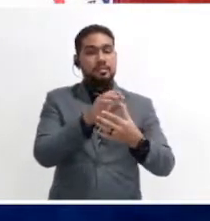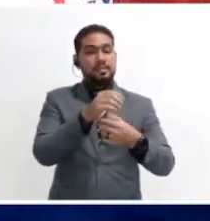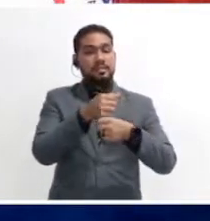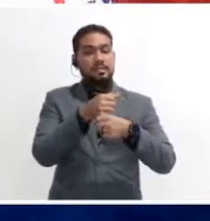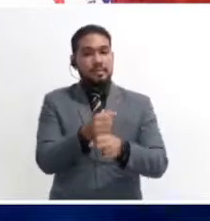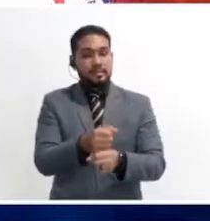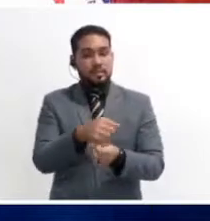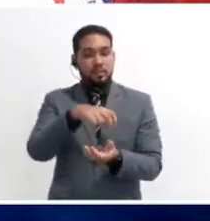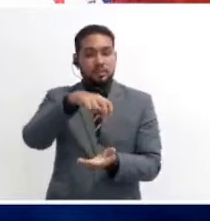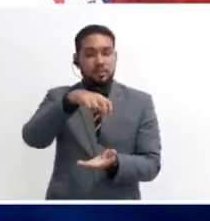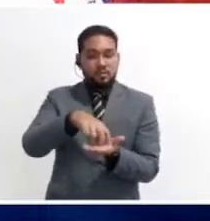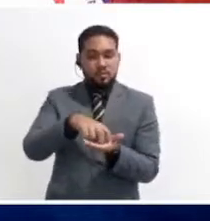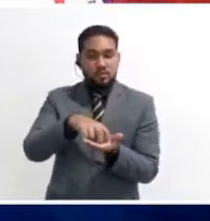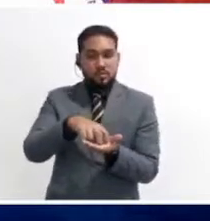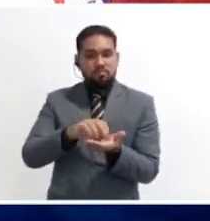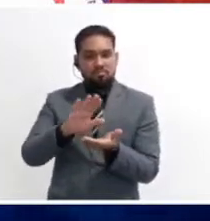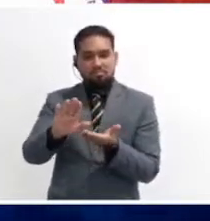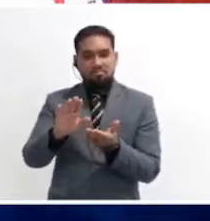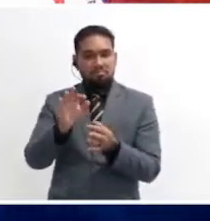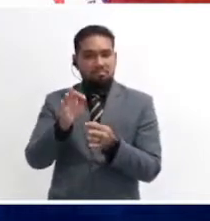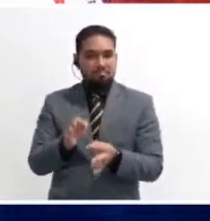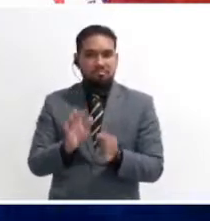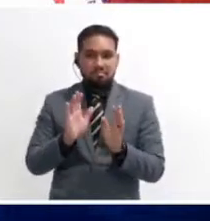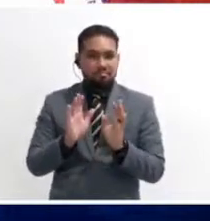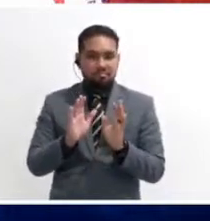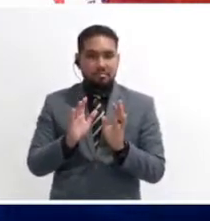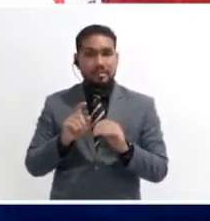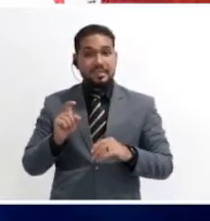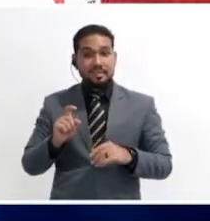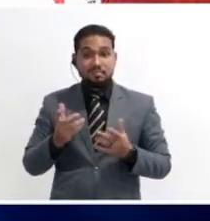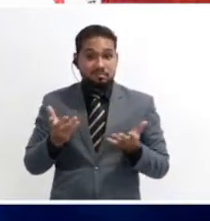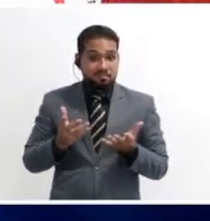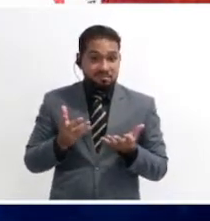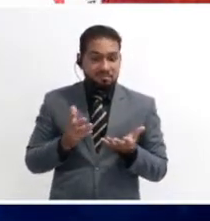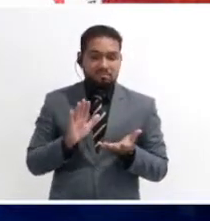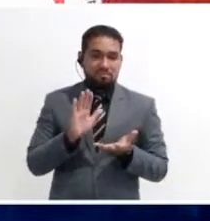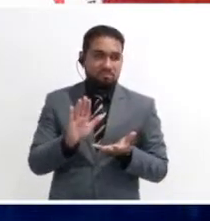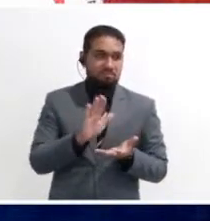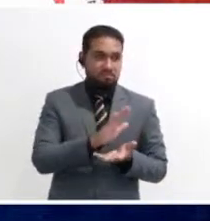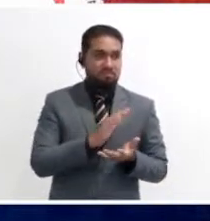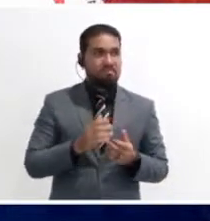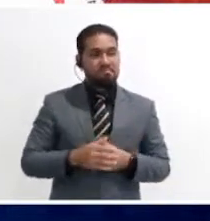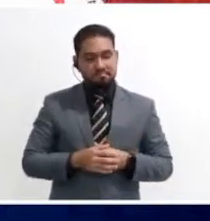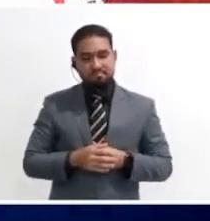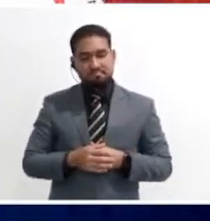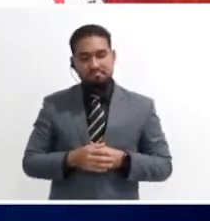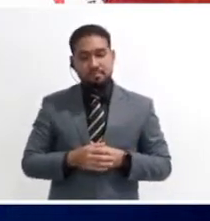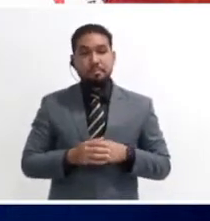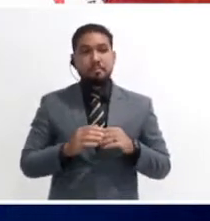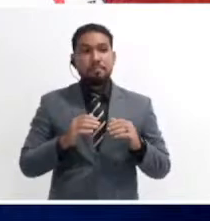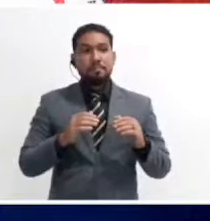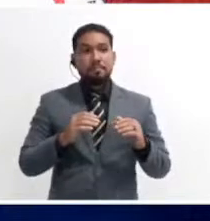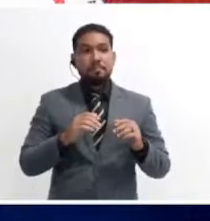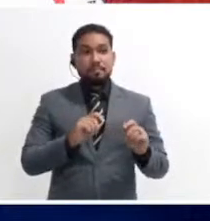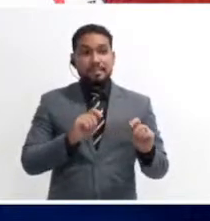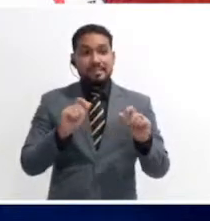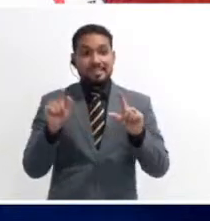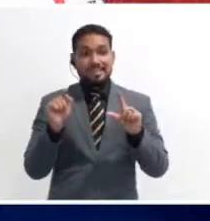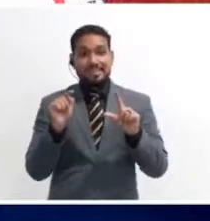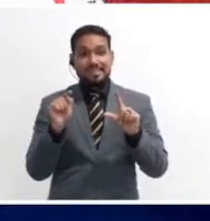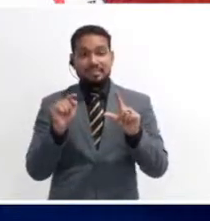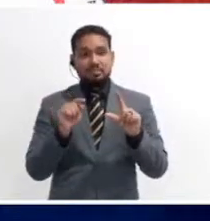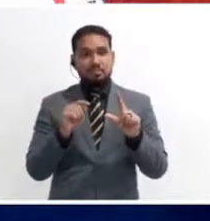And this is the same part. It's just showing the electrical advantages by integrating things inside the package.